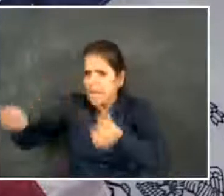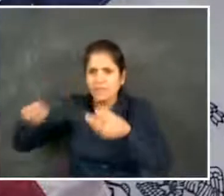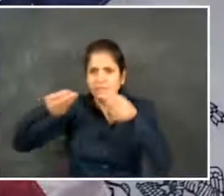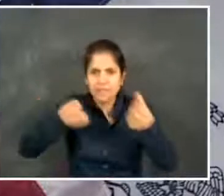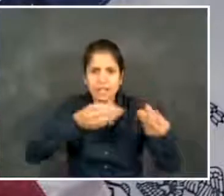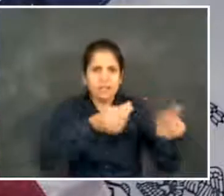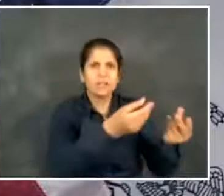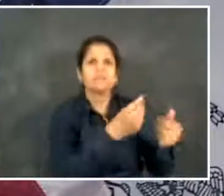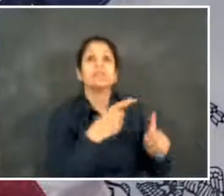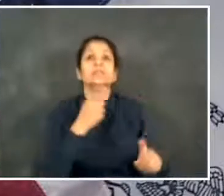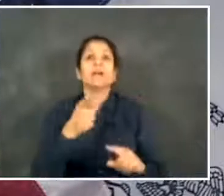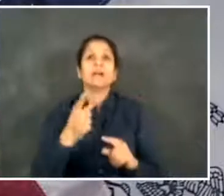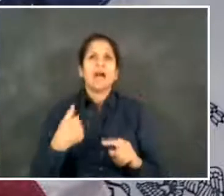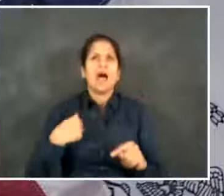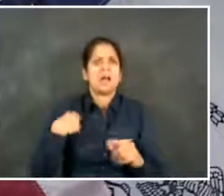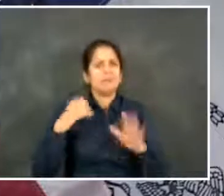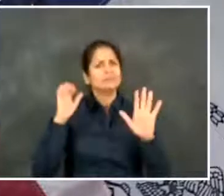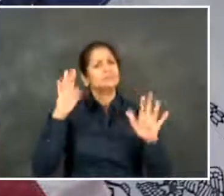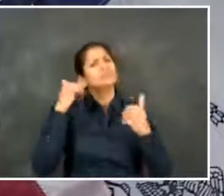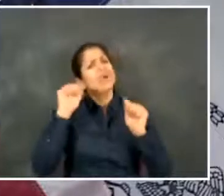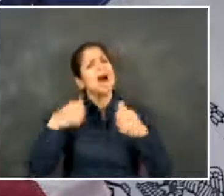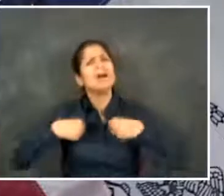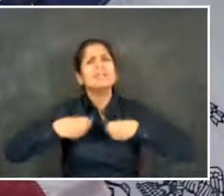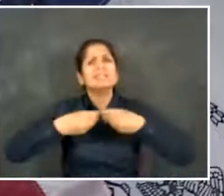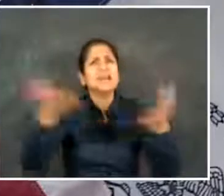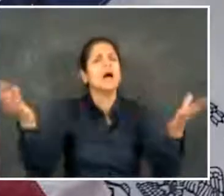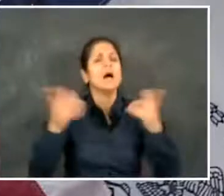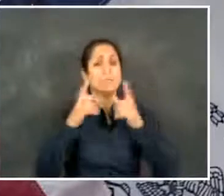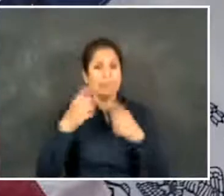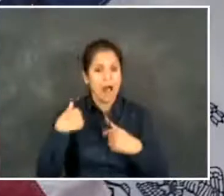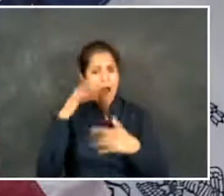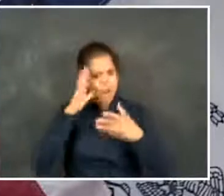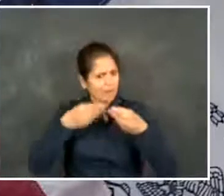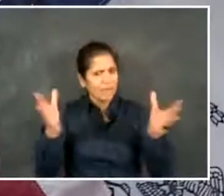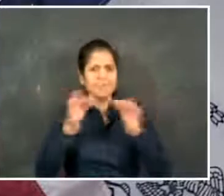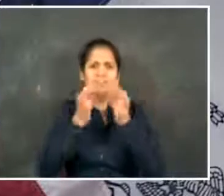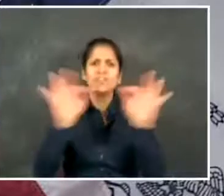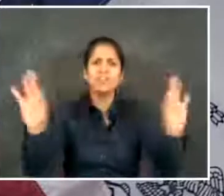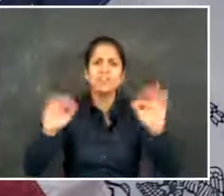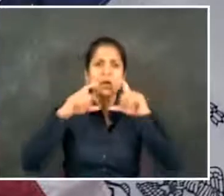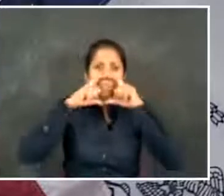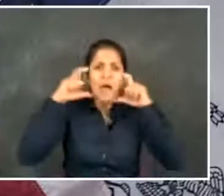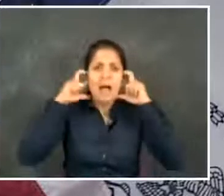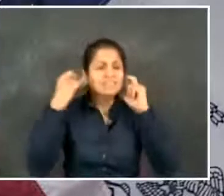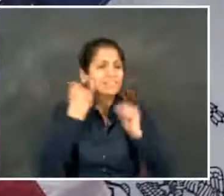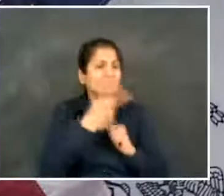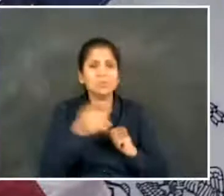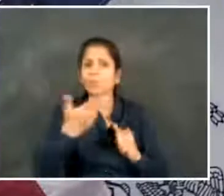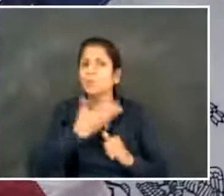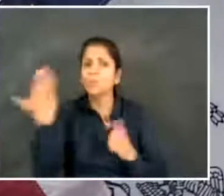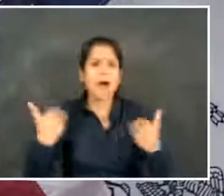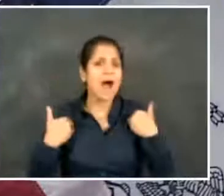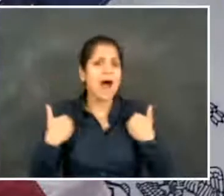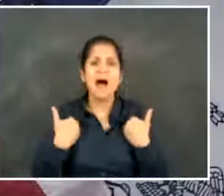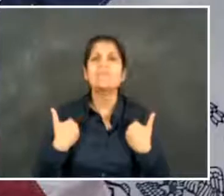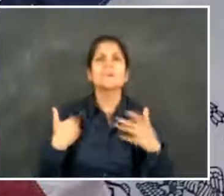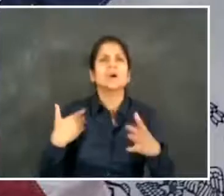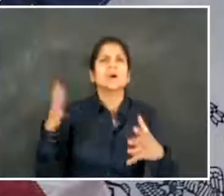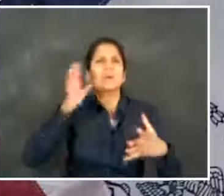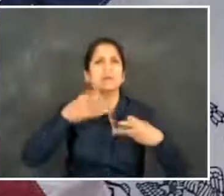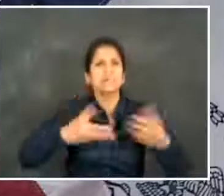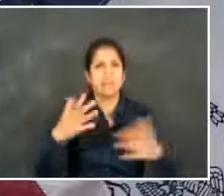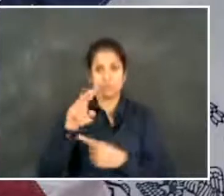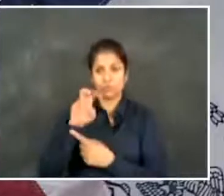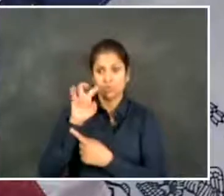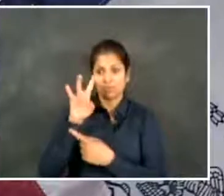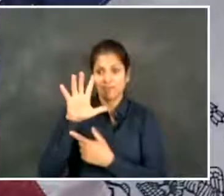keep growing as long as we need it to, and in more places. So that's just phase one, if you will. Okay, on the streets, particularly in